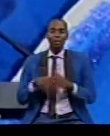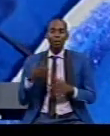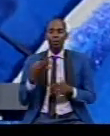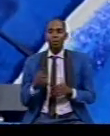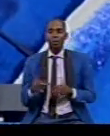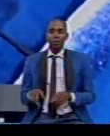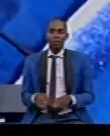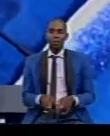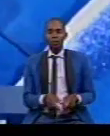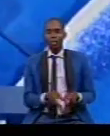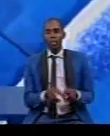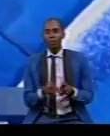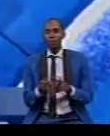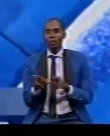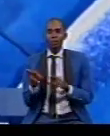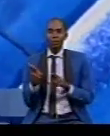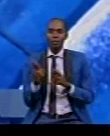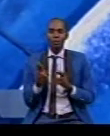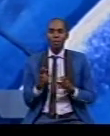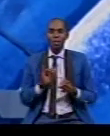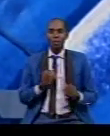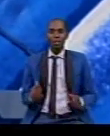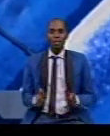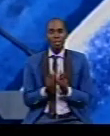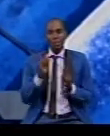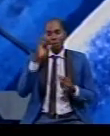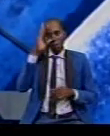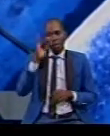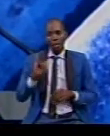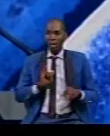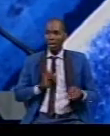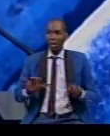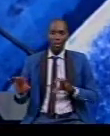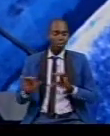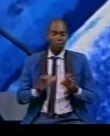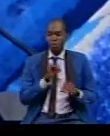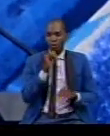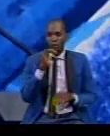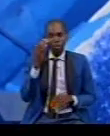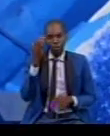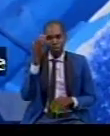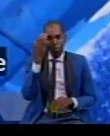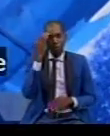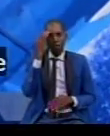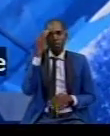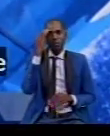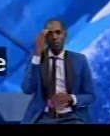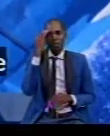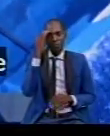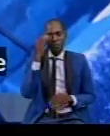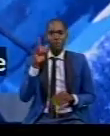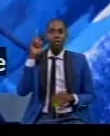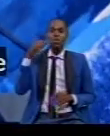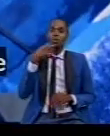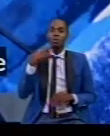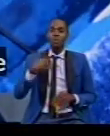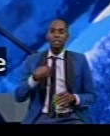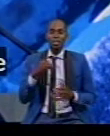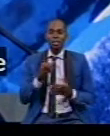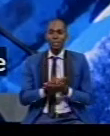ran out of road, I met a man I didn't praise know. The Lord. And he told